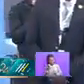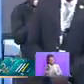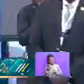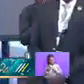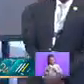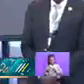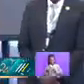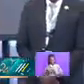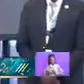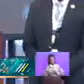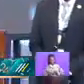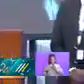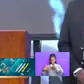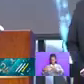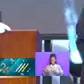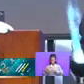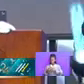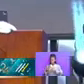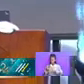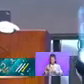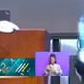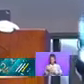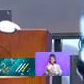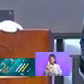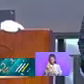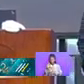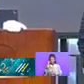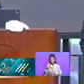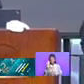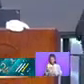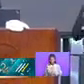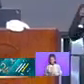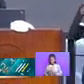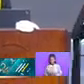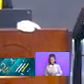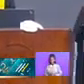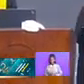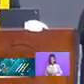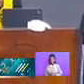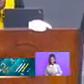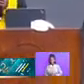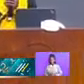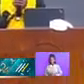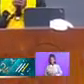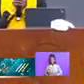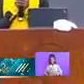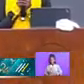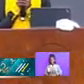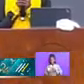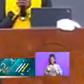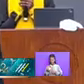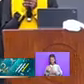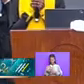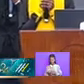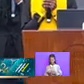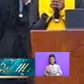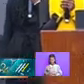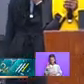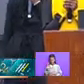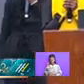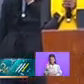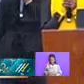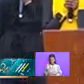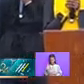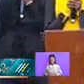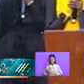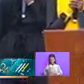miscarriage put your hand on your womb because I call three category of people out put your hand on your womb father we